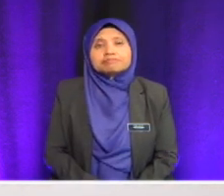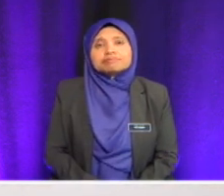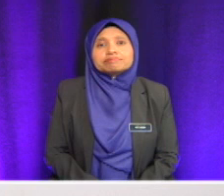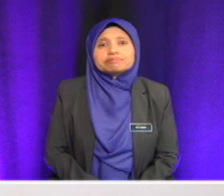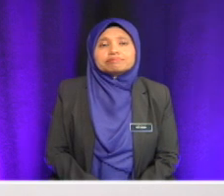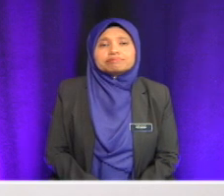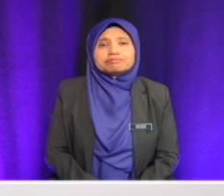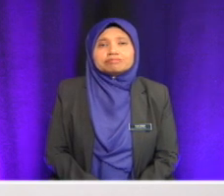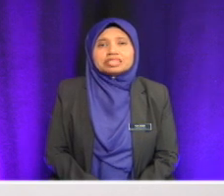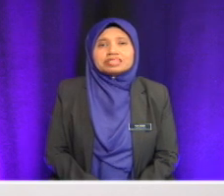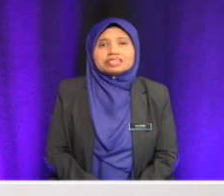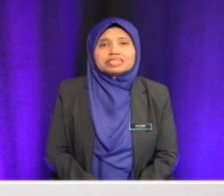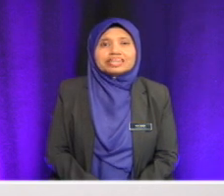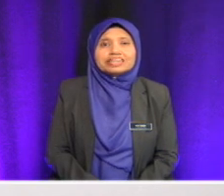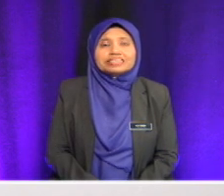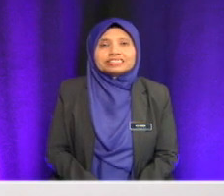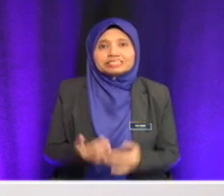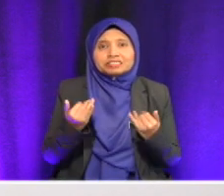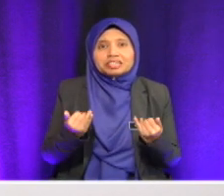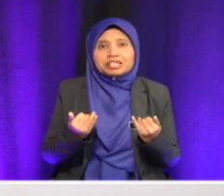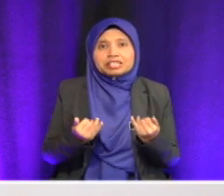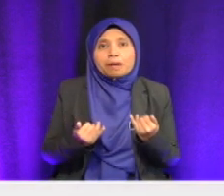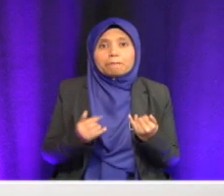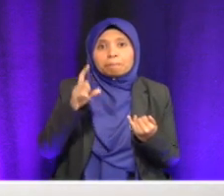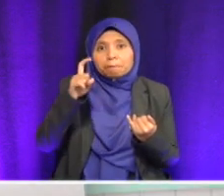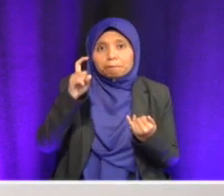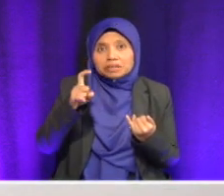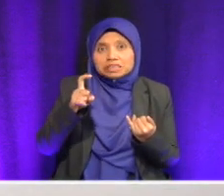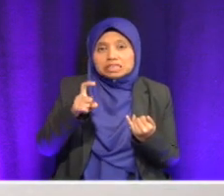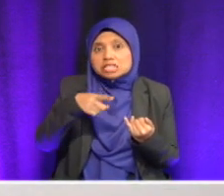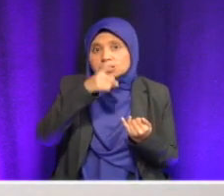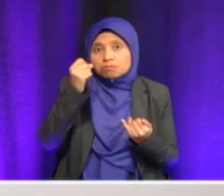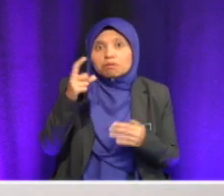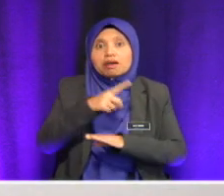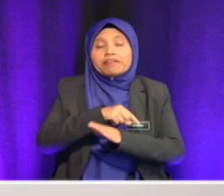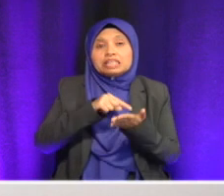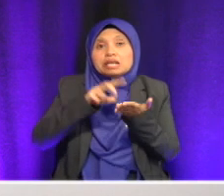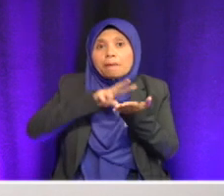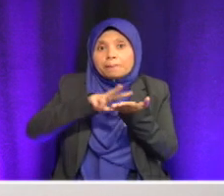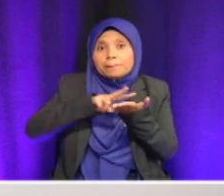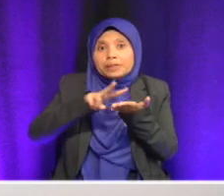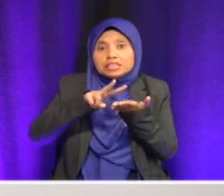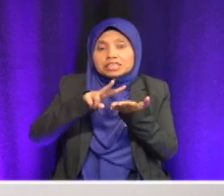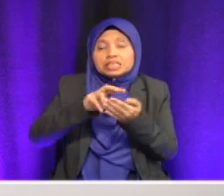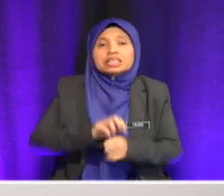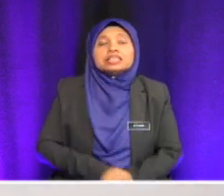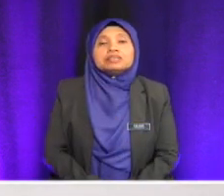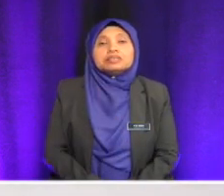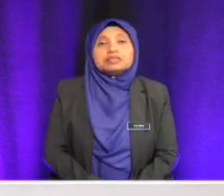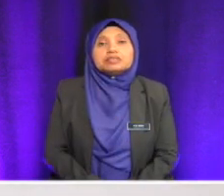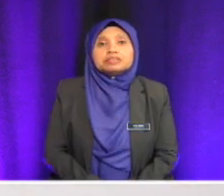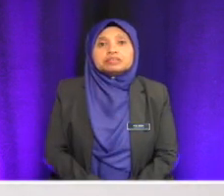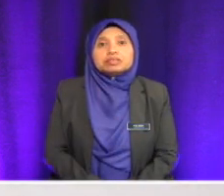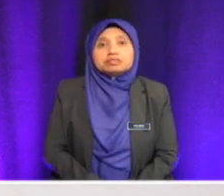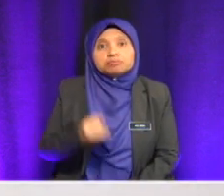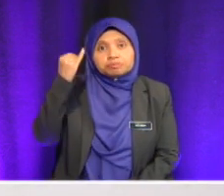Because this one, today we are focusing on reading, right? So Yes. please make sure your mics are muted, okay? Okay, go ahead, Laili. The